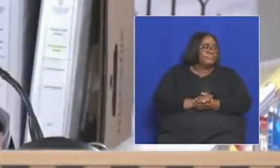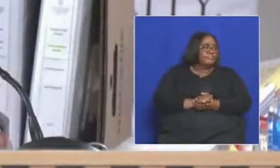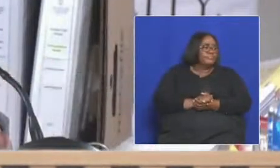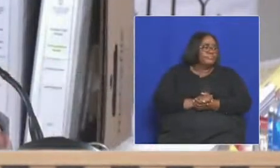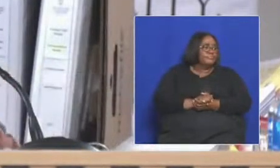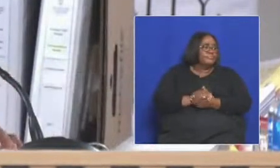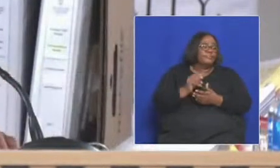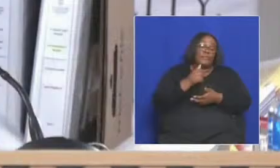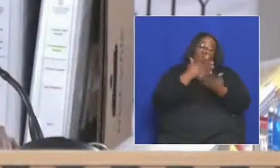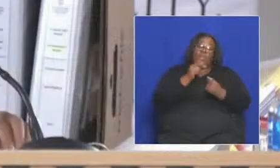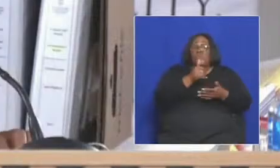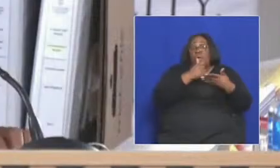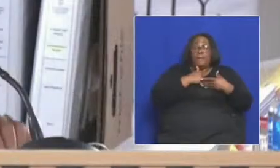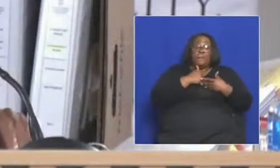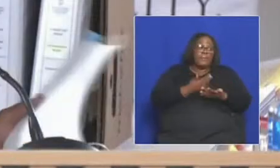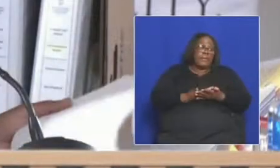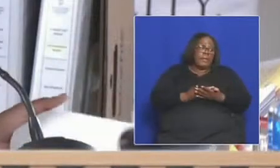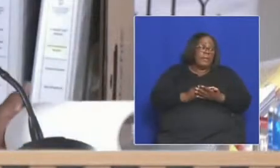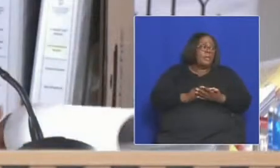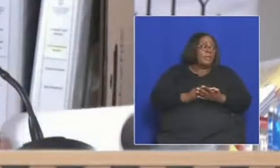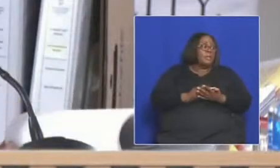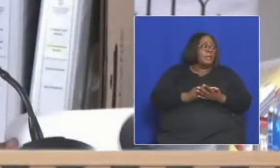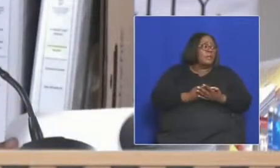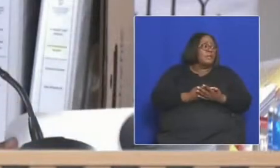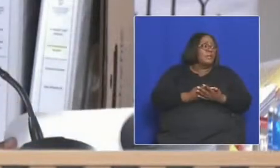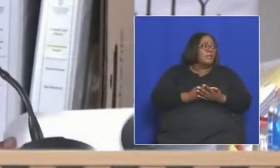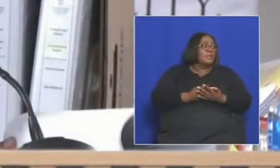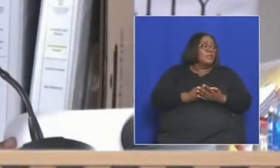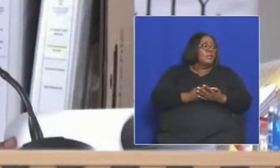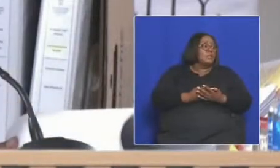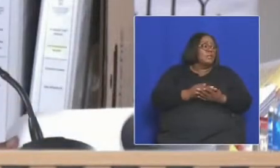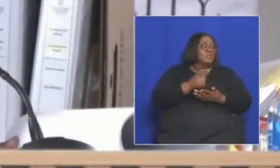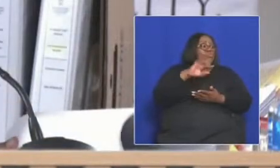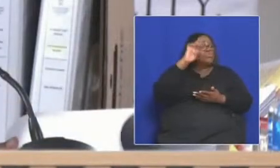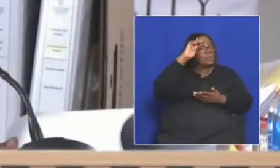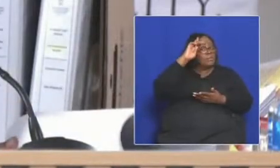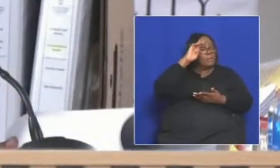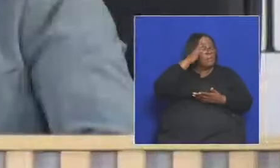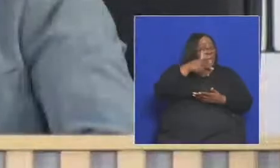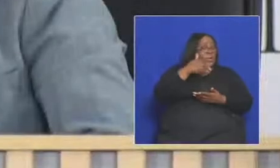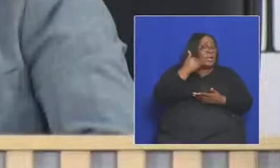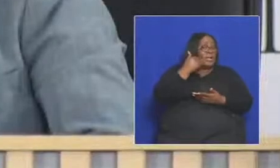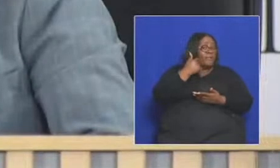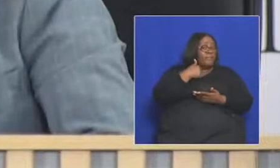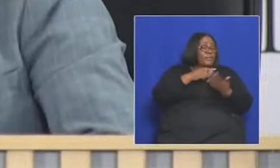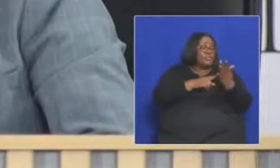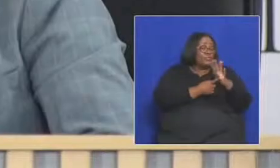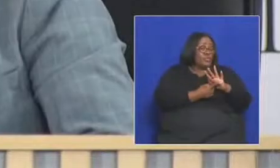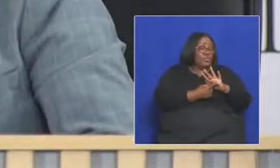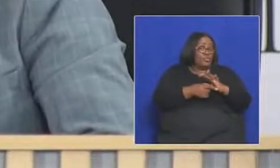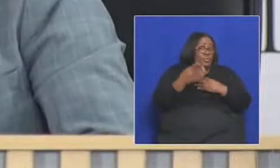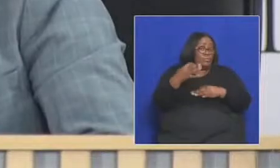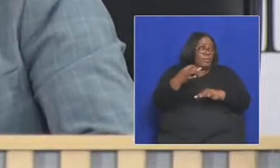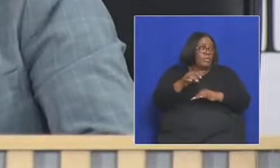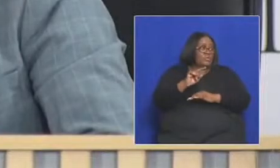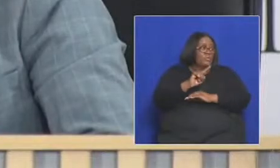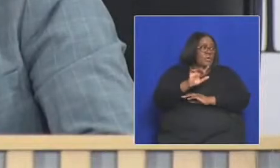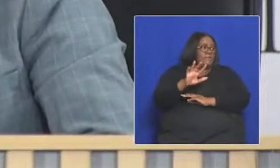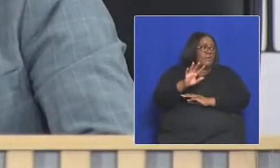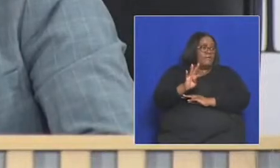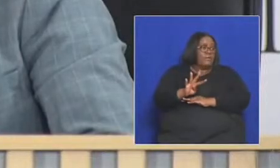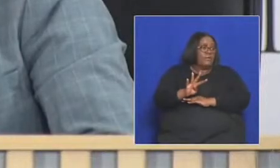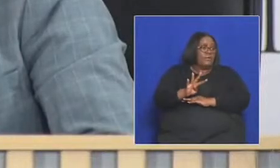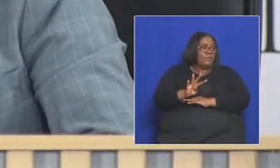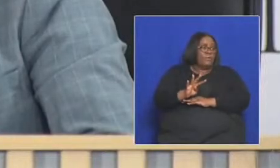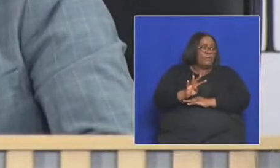because will you remember if I show you? If you go to page 154, there is the account confirmation